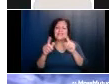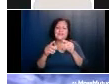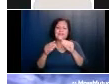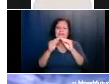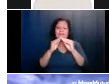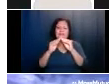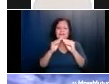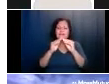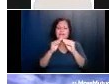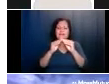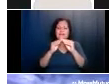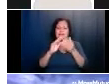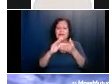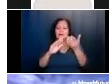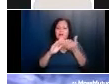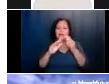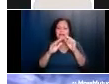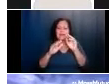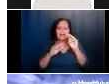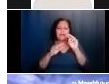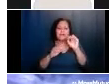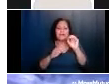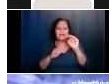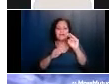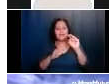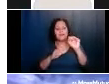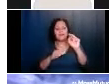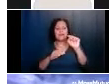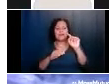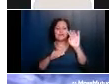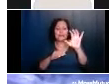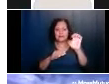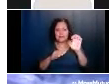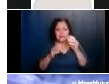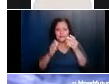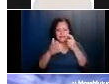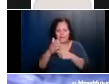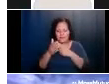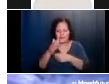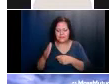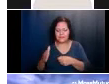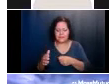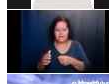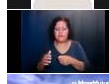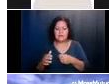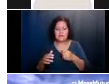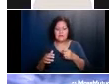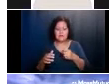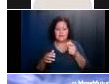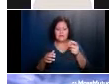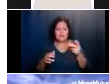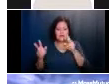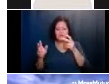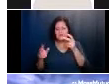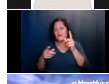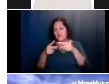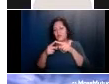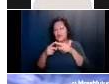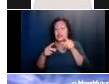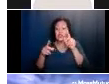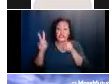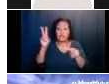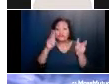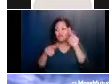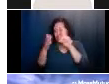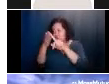shop for the least costly, best features when you're looking around at the different state programs.